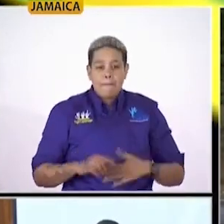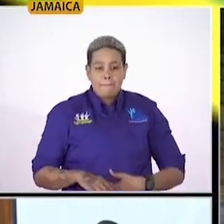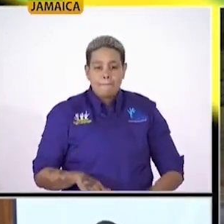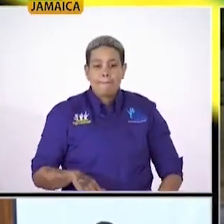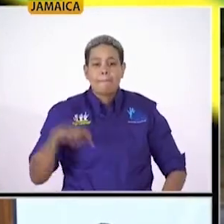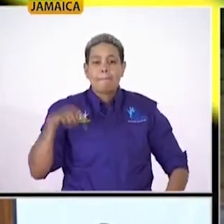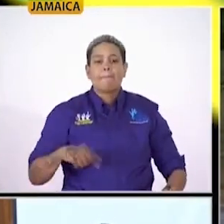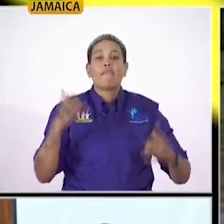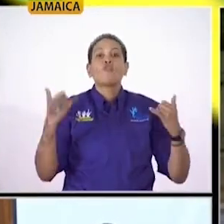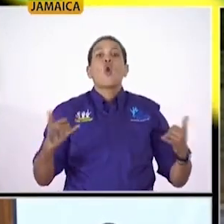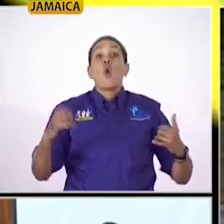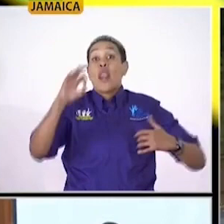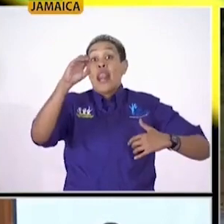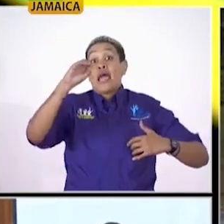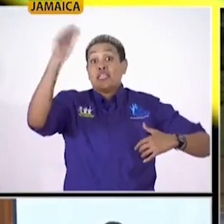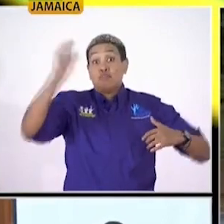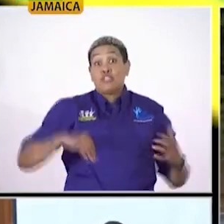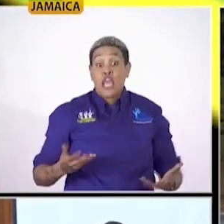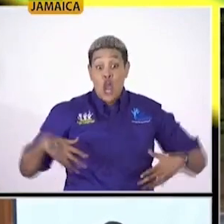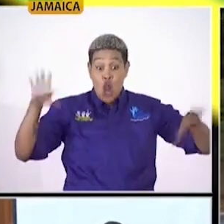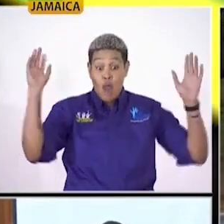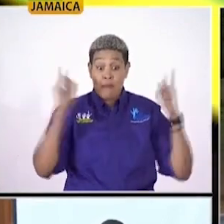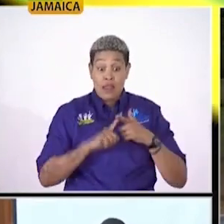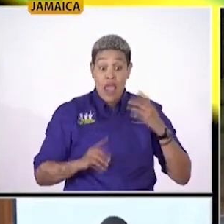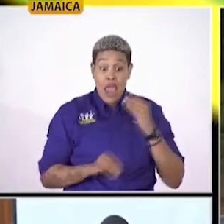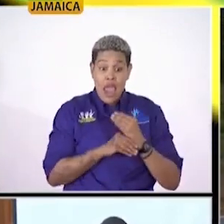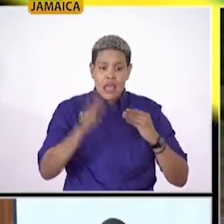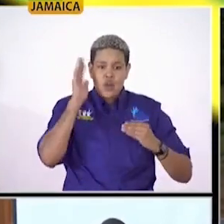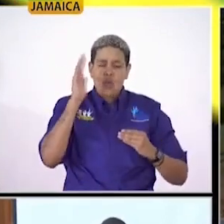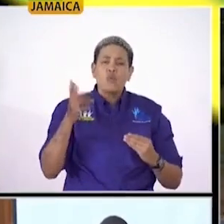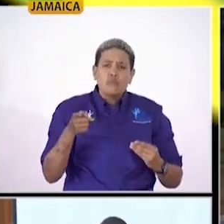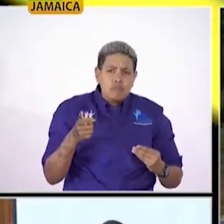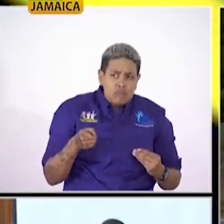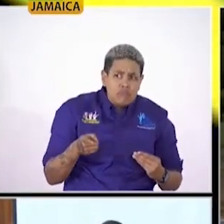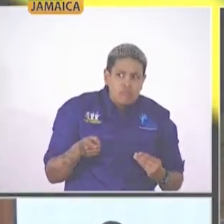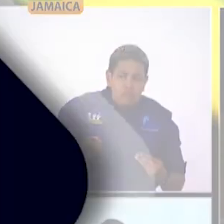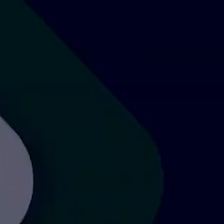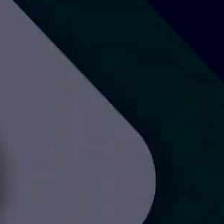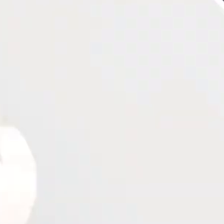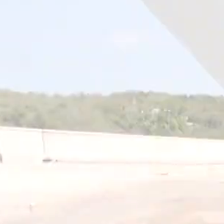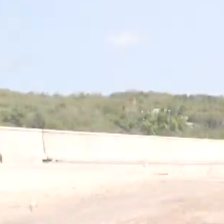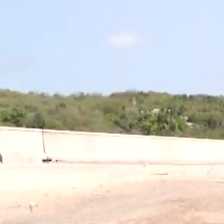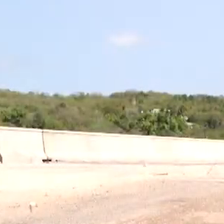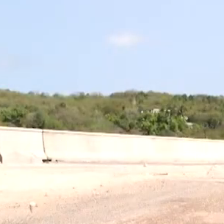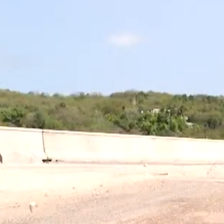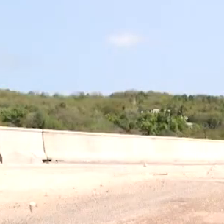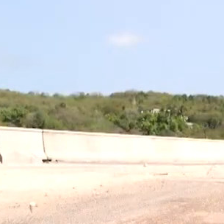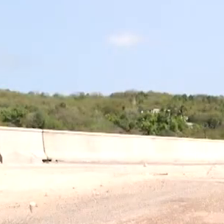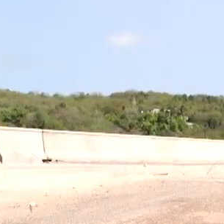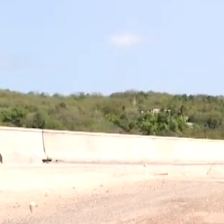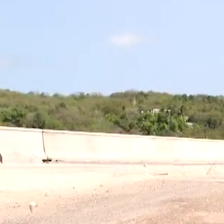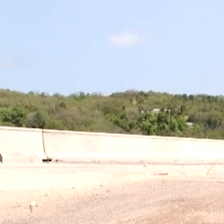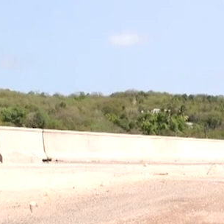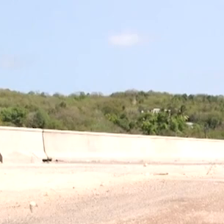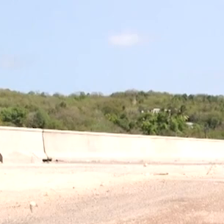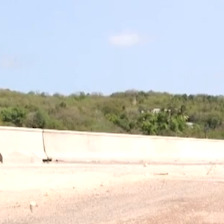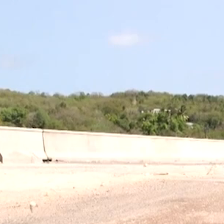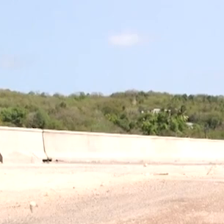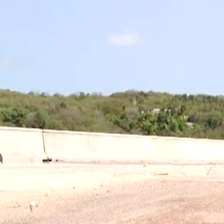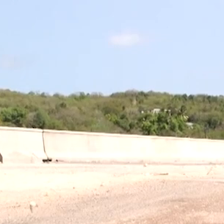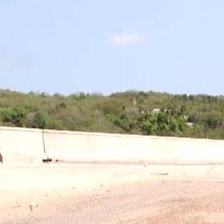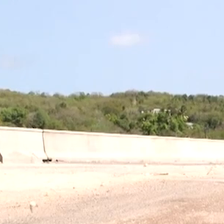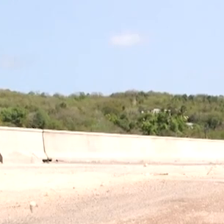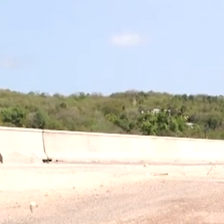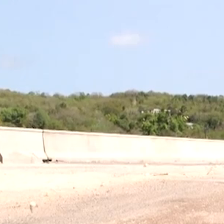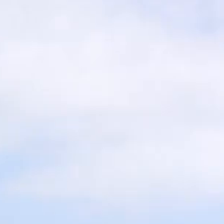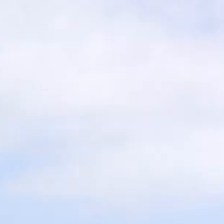This is now 90% complete and will be opened in August 2023. So let's hear from Mr. Stephen Edwards,